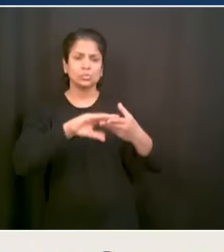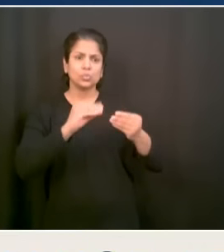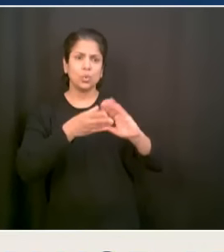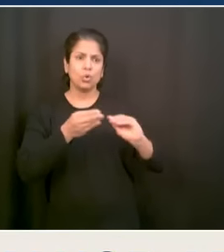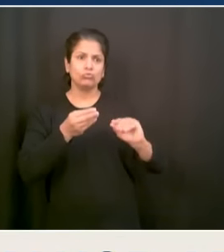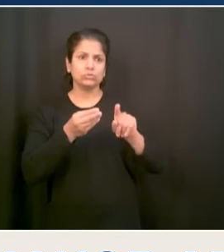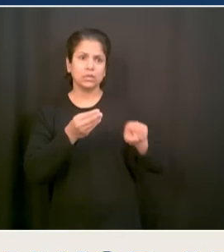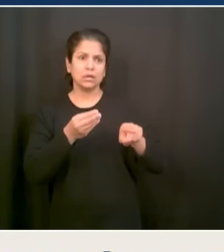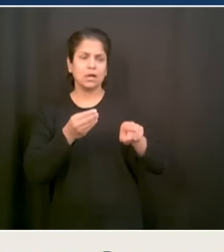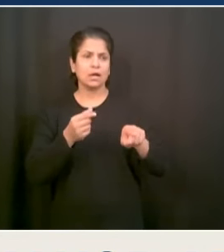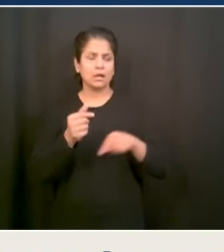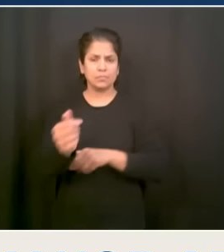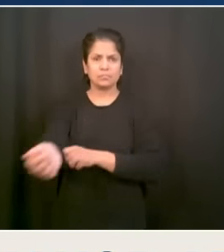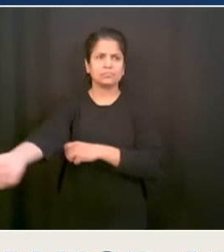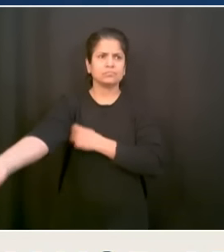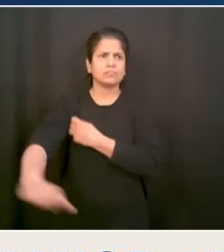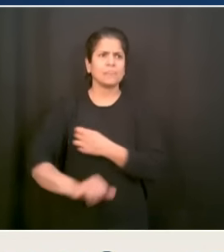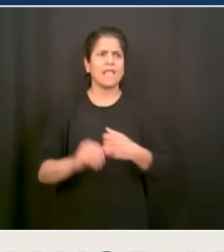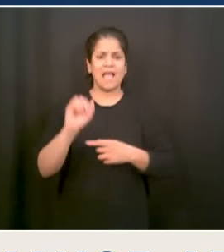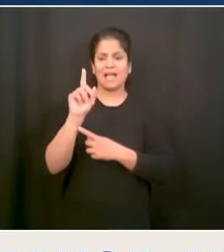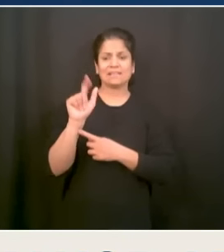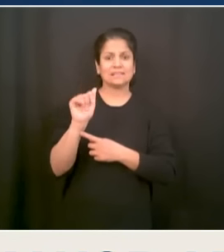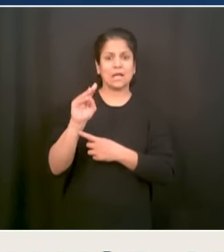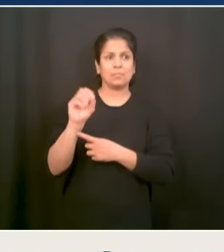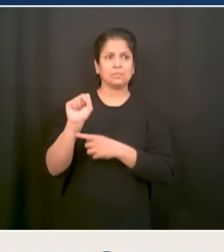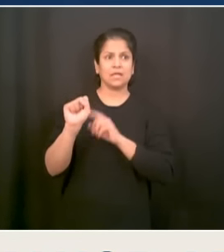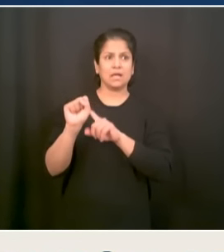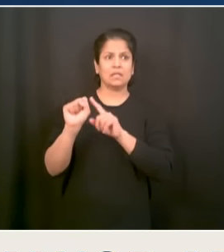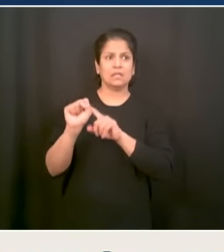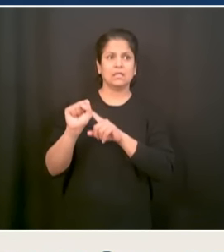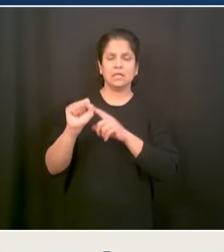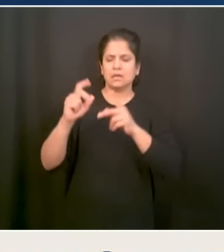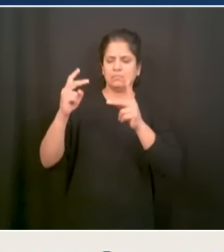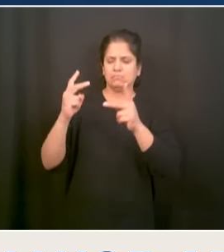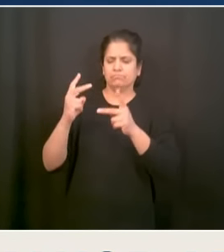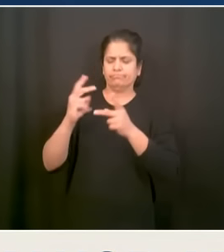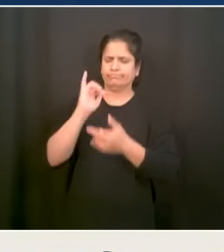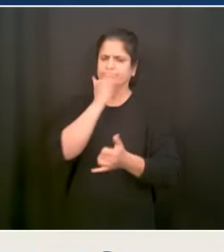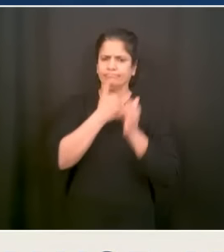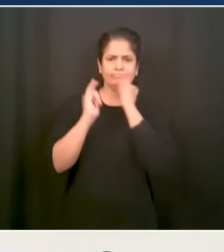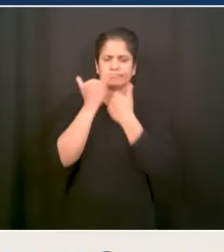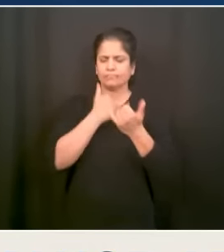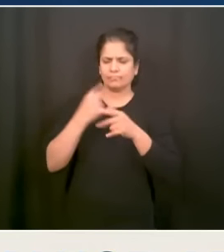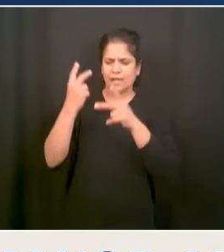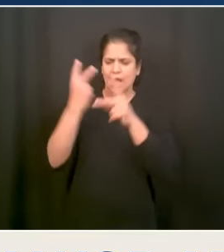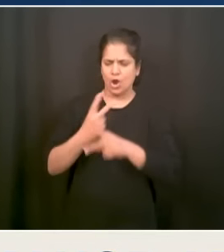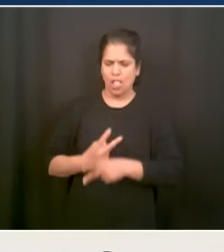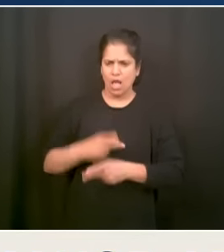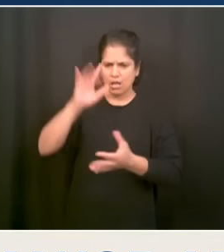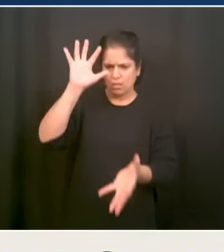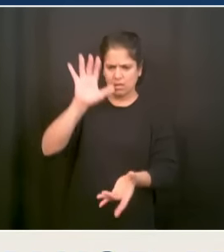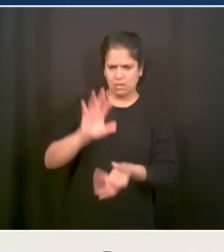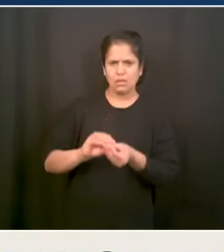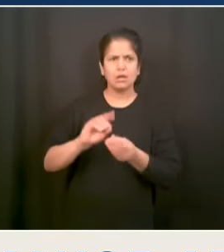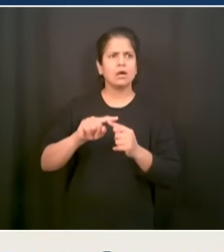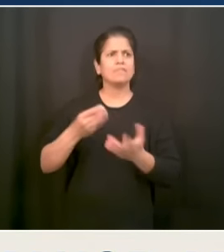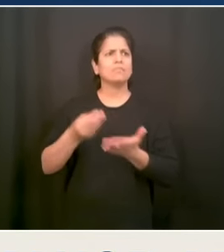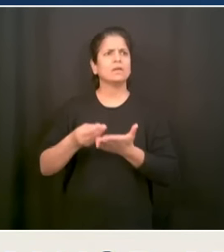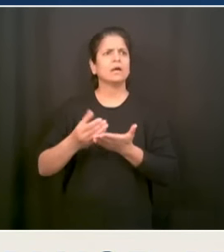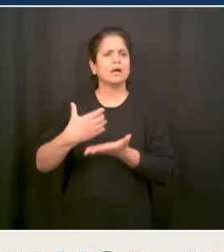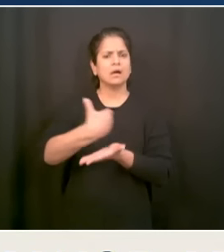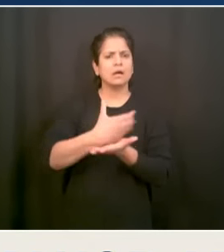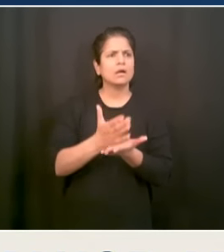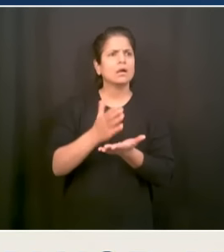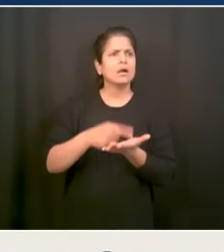The Adams administration dramatically and intentionally understated the problem. The budget gaps are twice as high